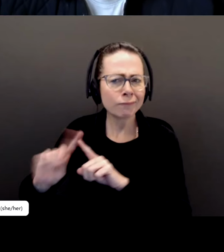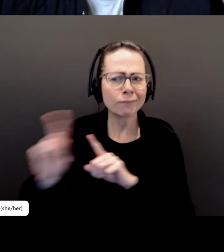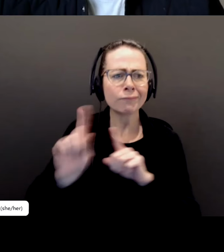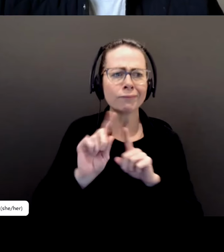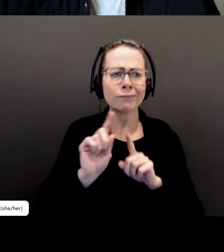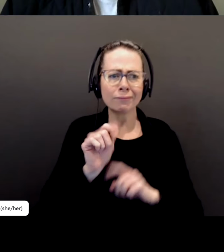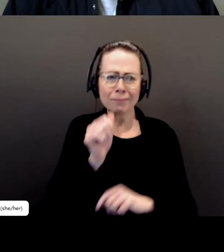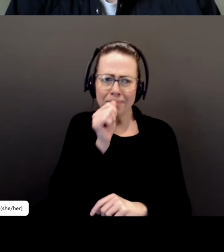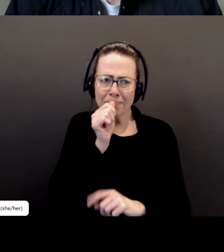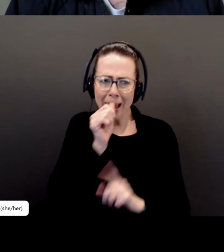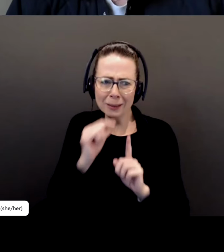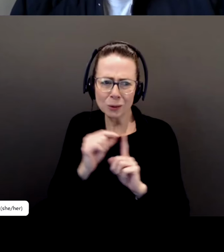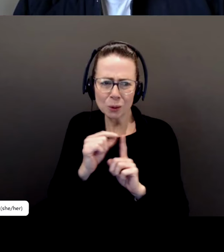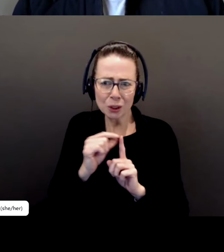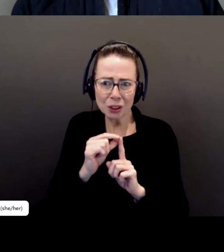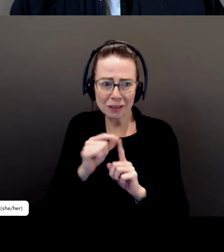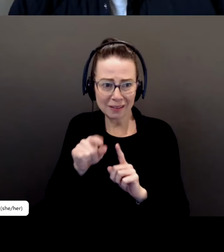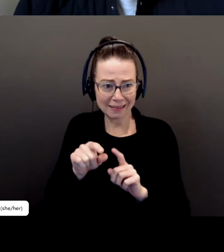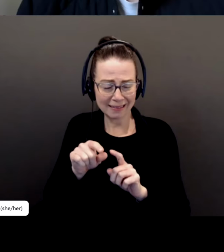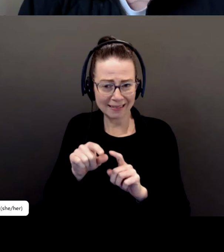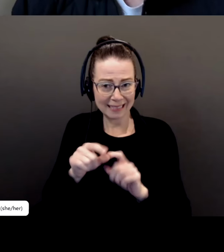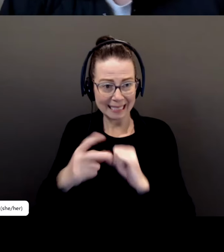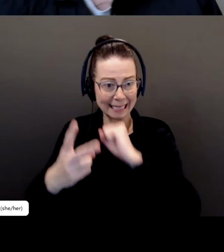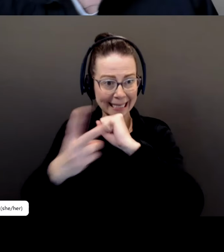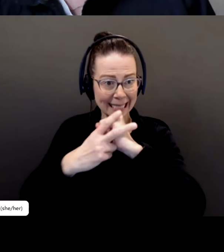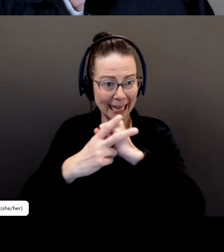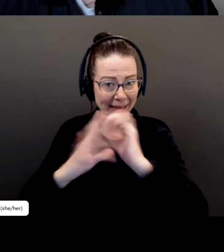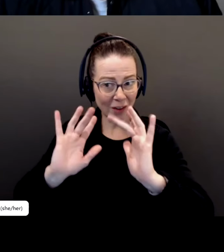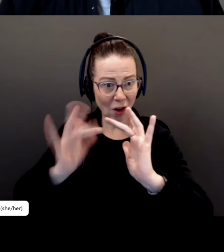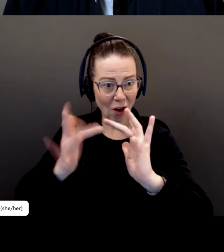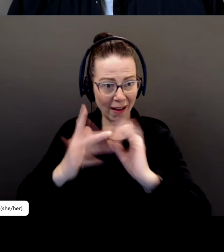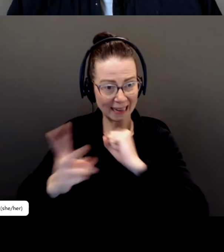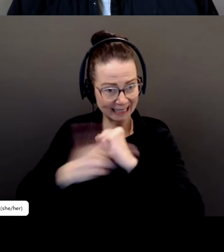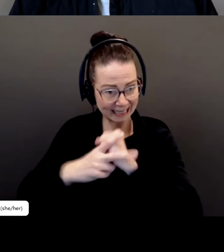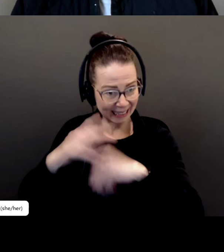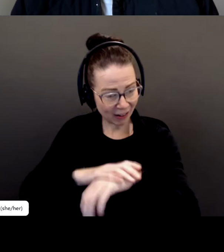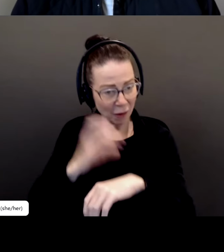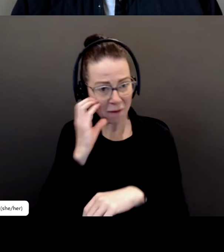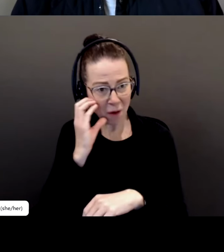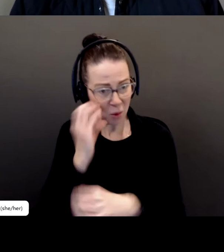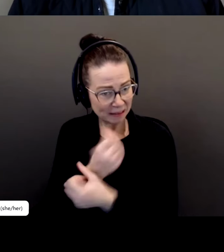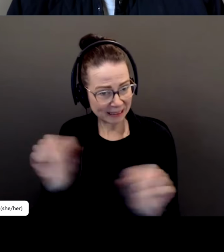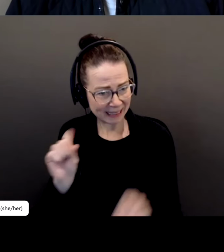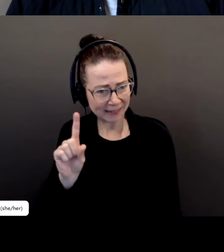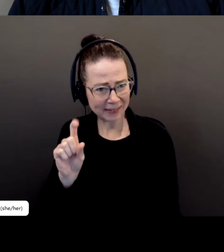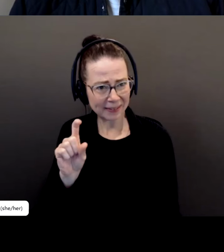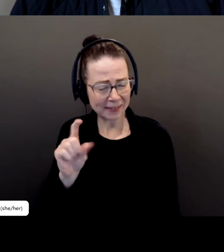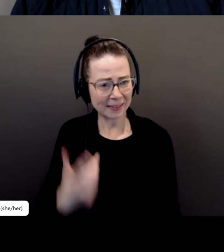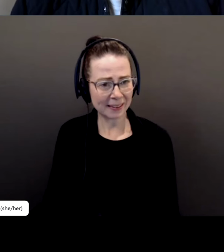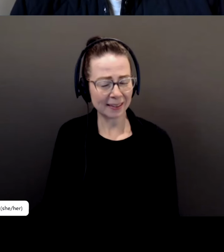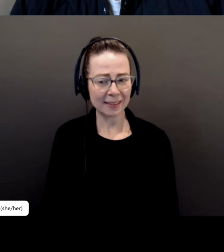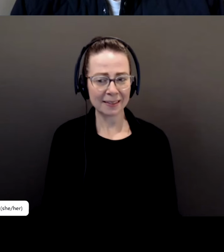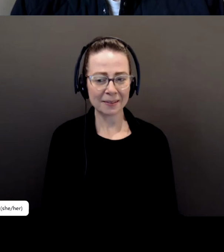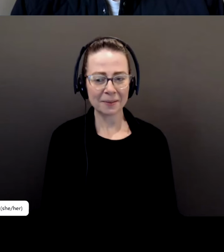them saved right online? I think that's really a sticking point for some people. Yeah.